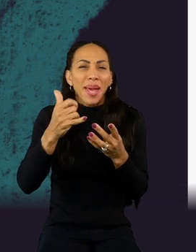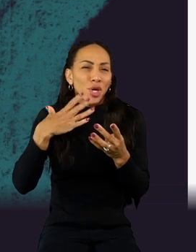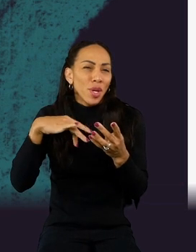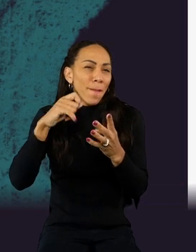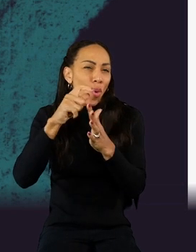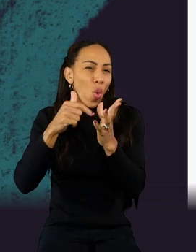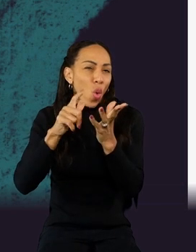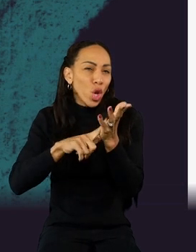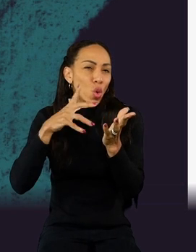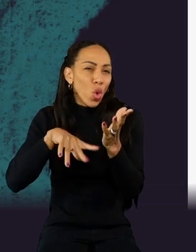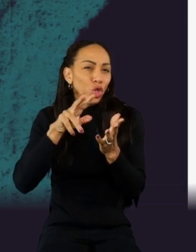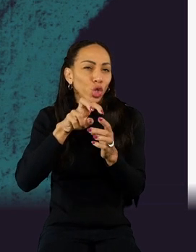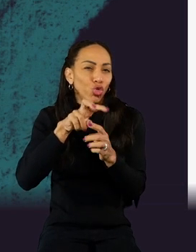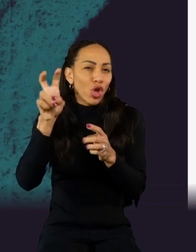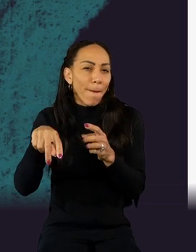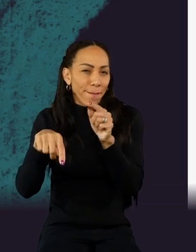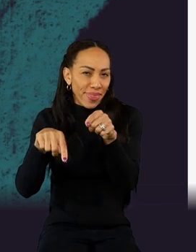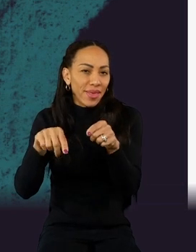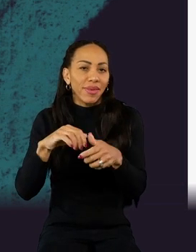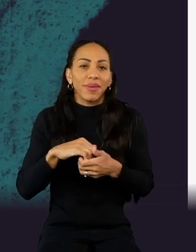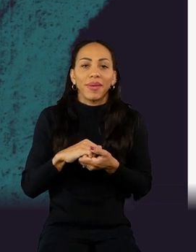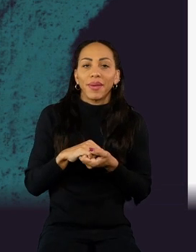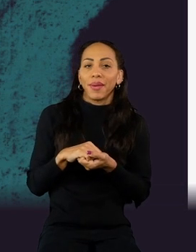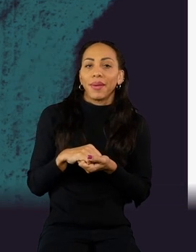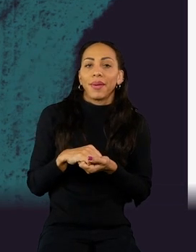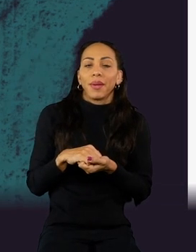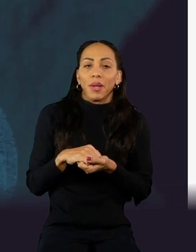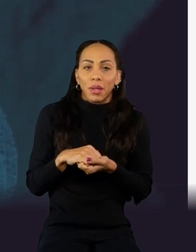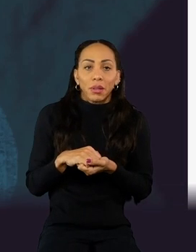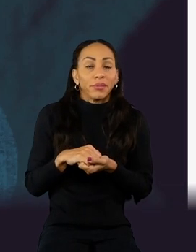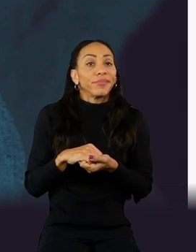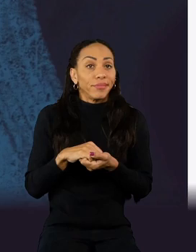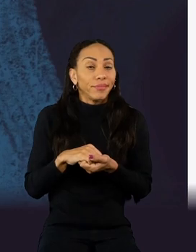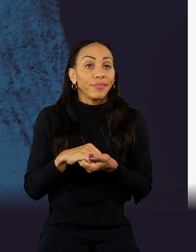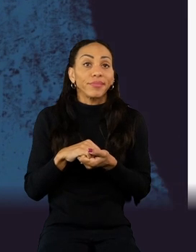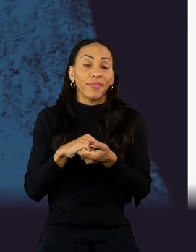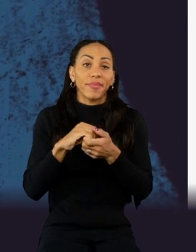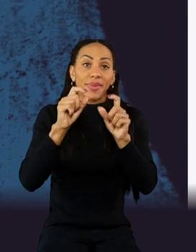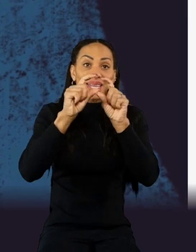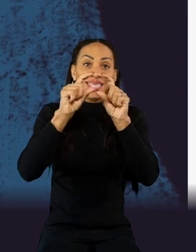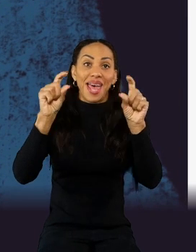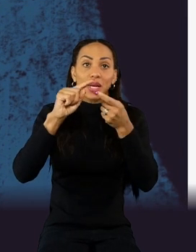what all of these stages mean. I don't know if you want to hop through them, Paul. Yeah, sure.